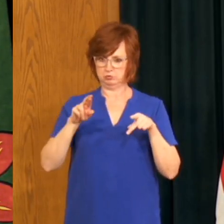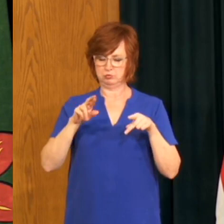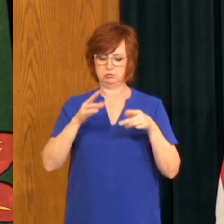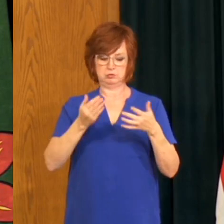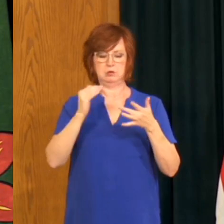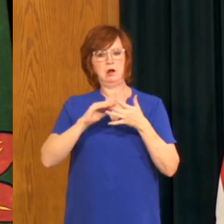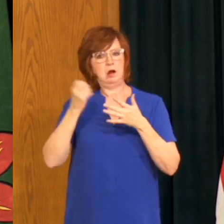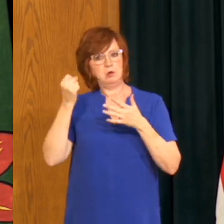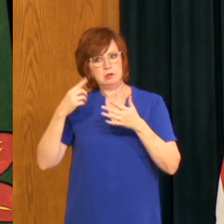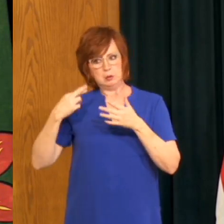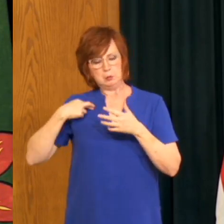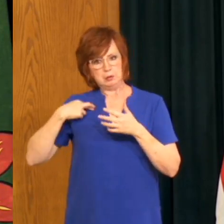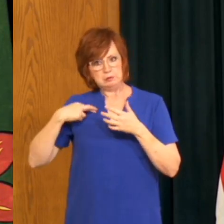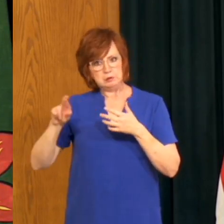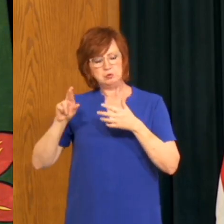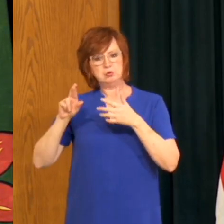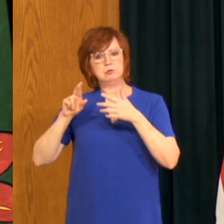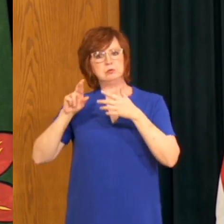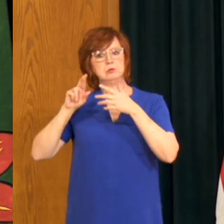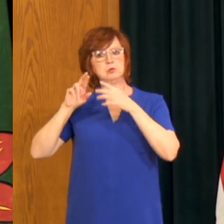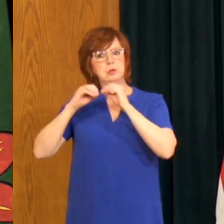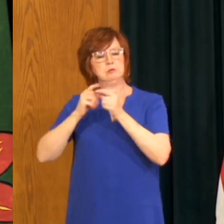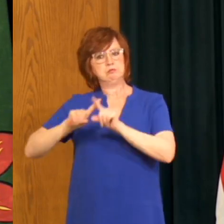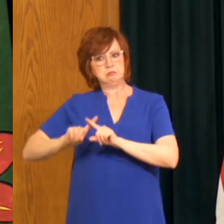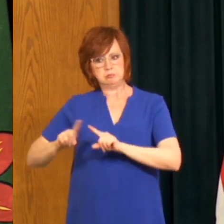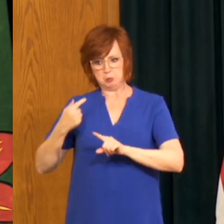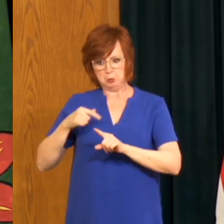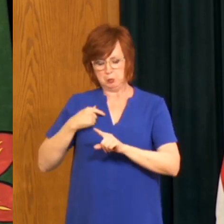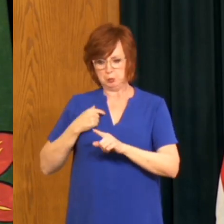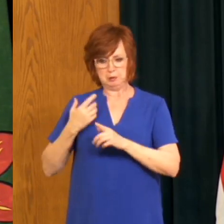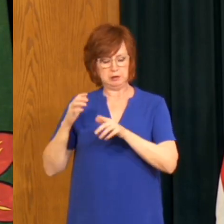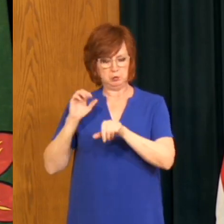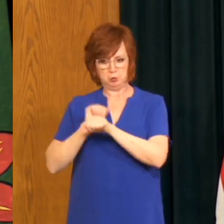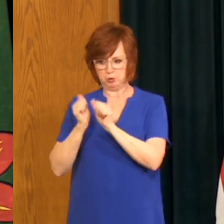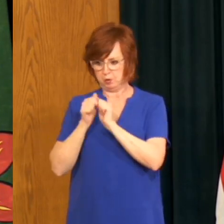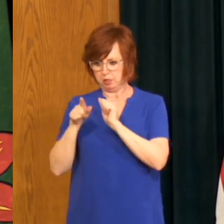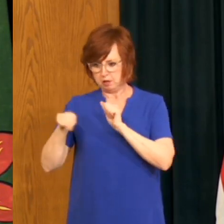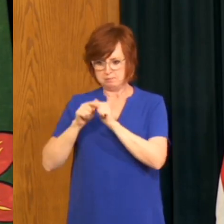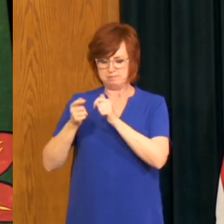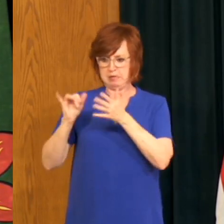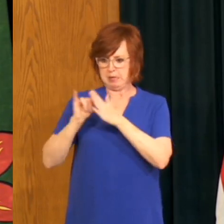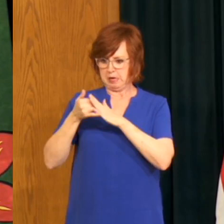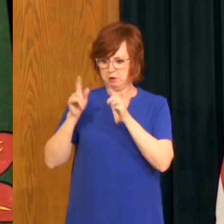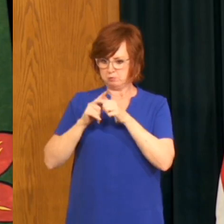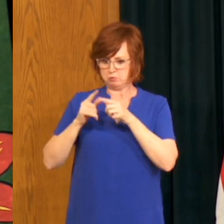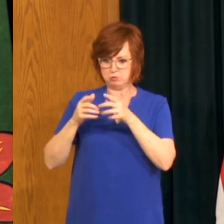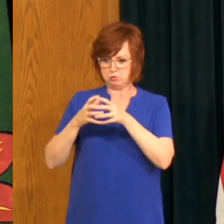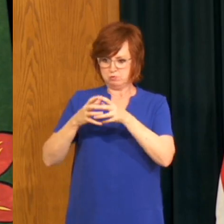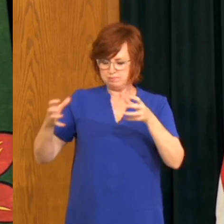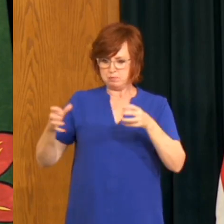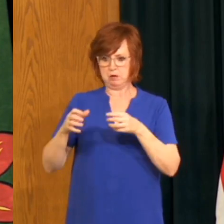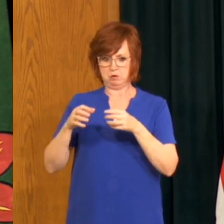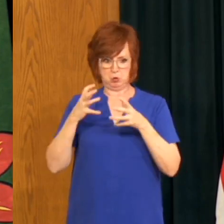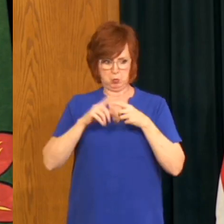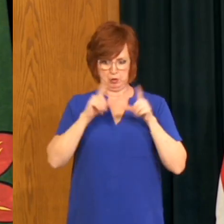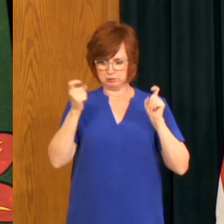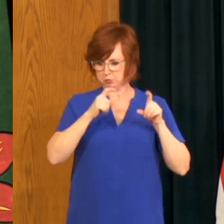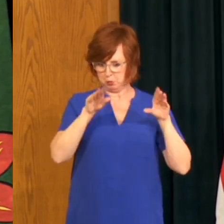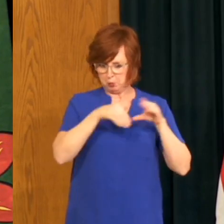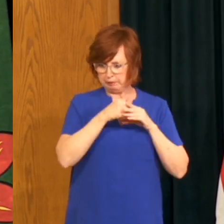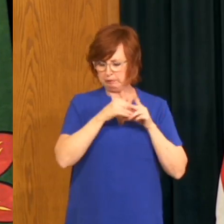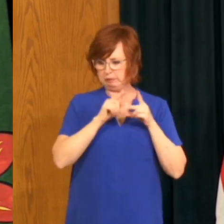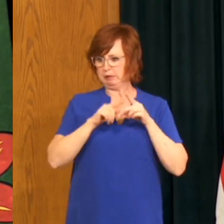faith communities to find ways to safely increase the attendance at religious services and celebrations such as weddings and